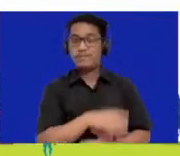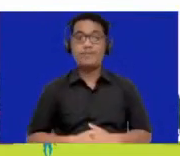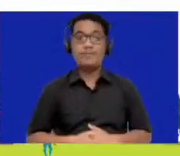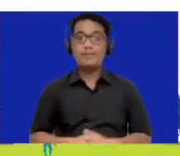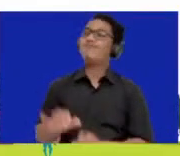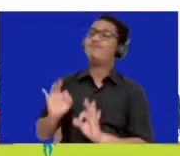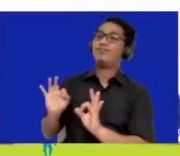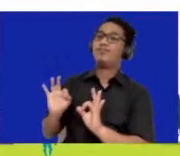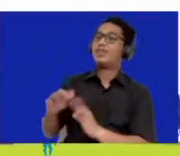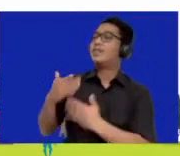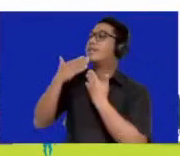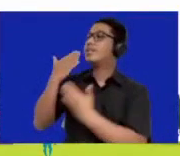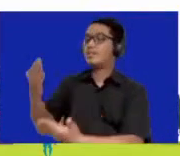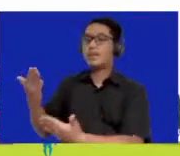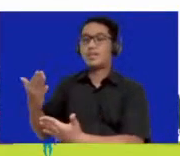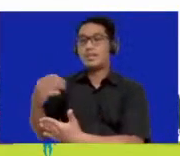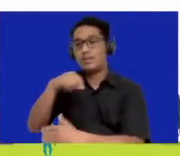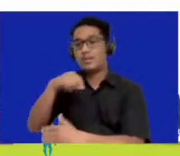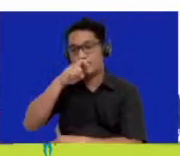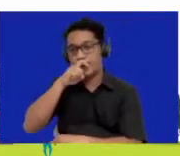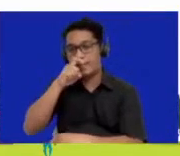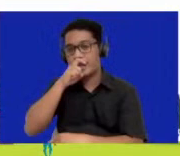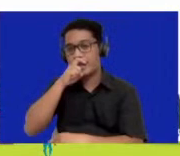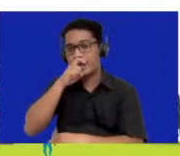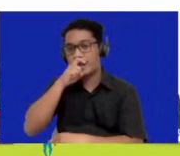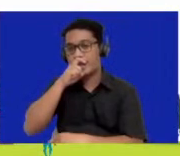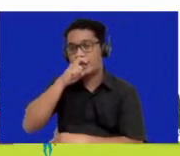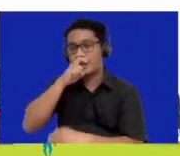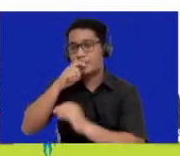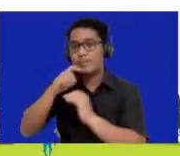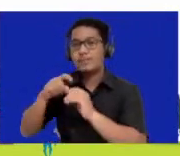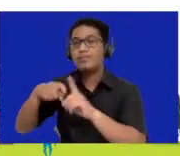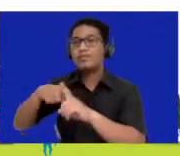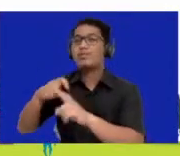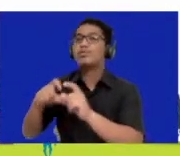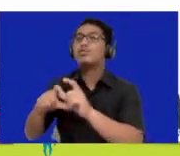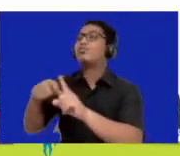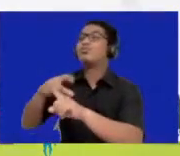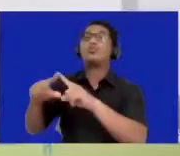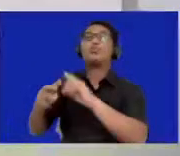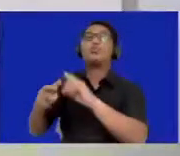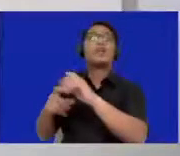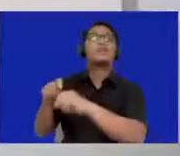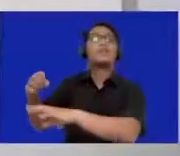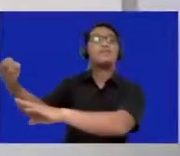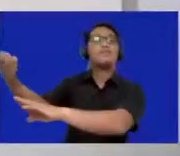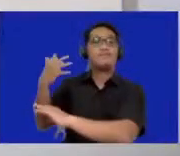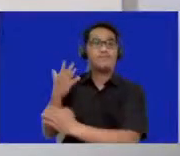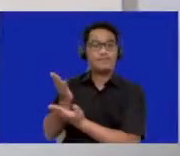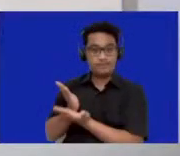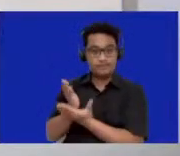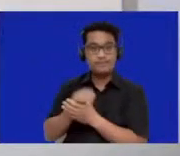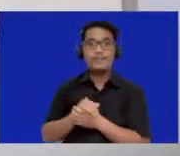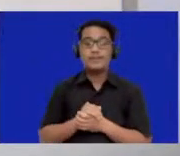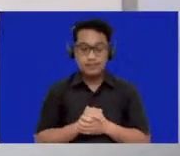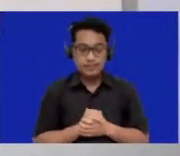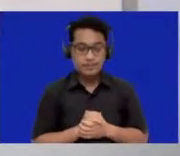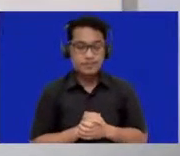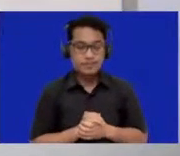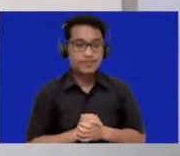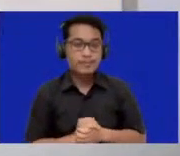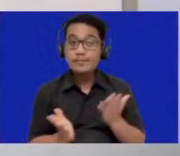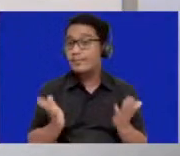Mr. Sukamsi for answer the question. And maybe for Mr. Mahfuz Alam, what